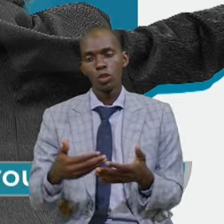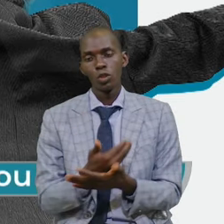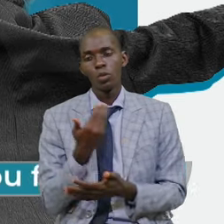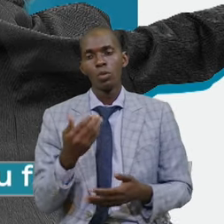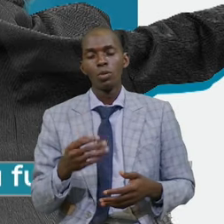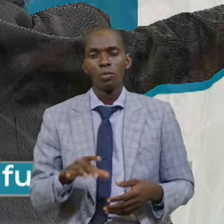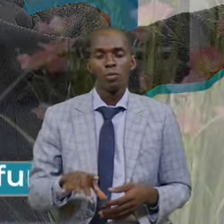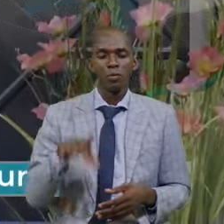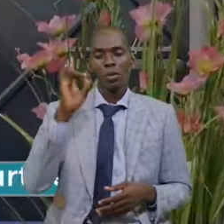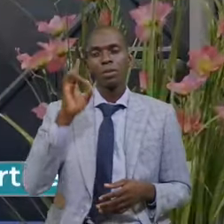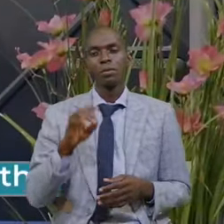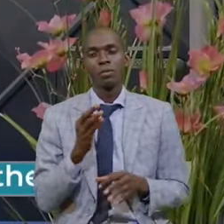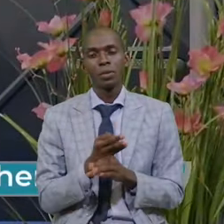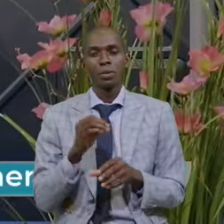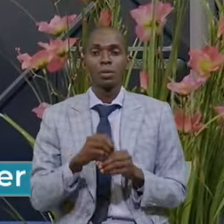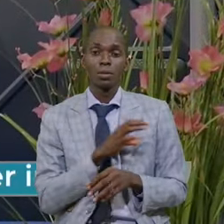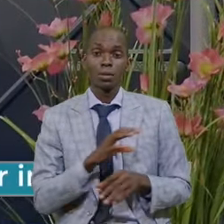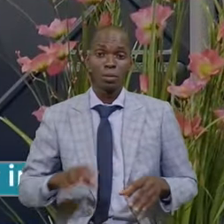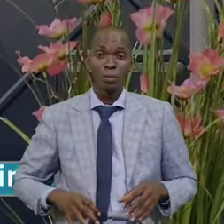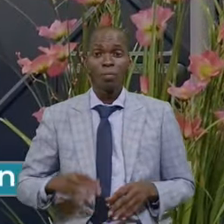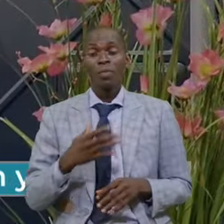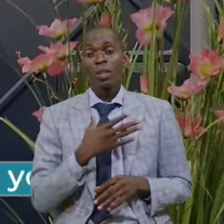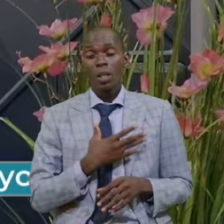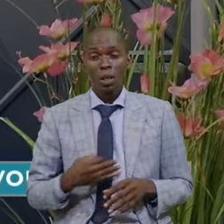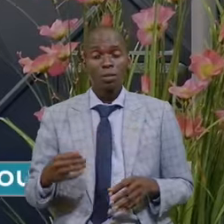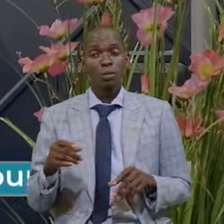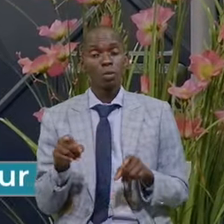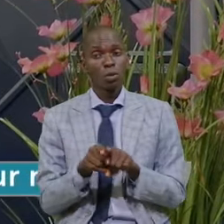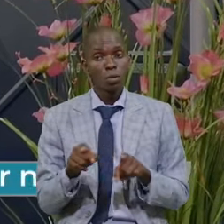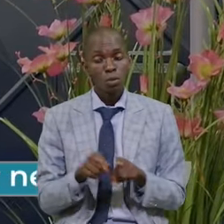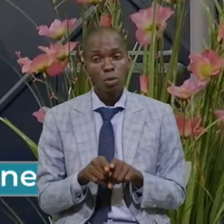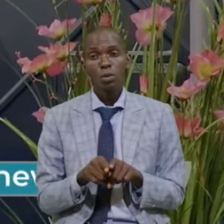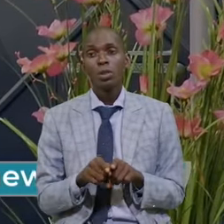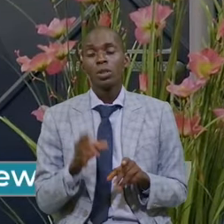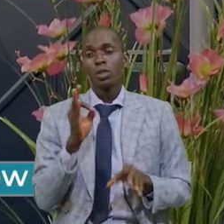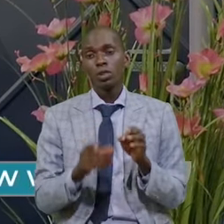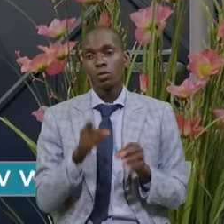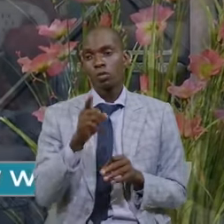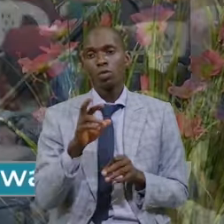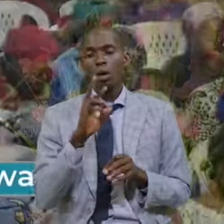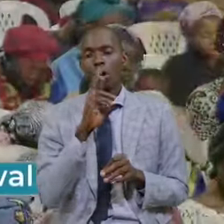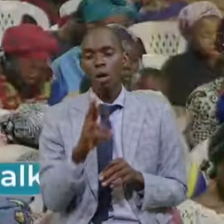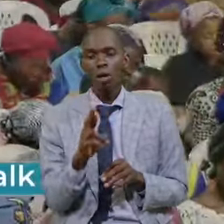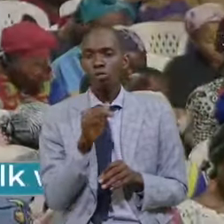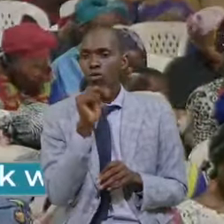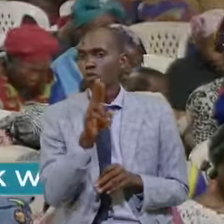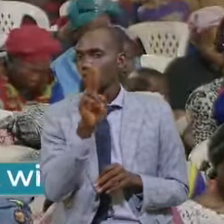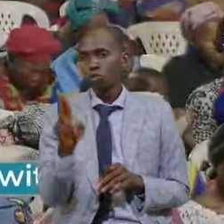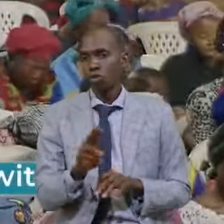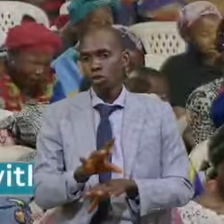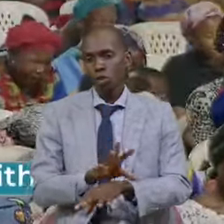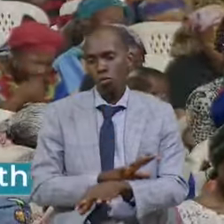Also, if you are listening via radio, television, and you just gave your life to